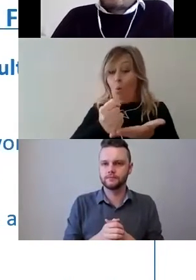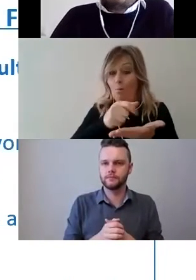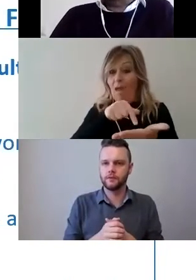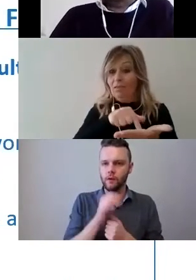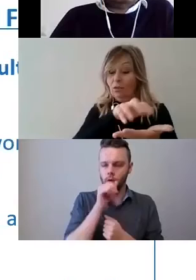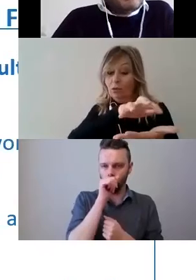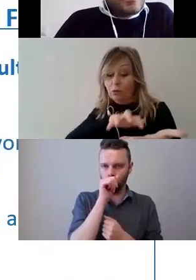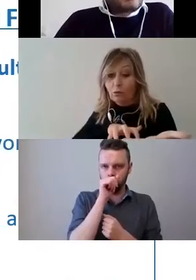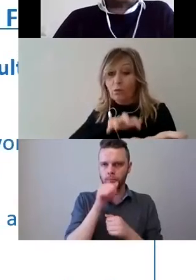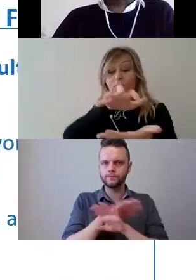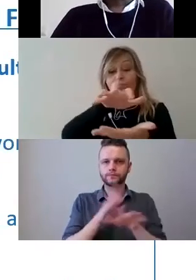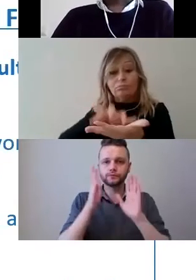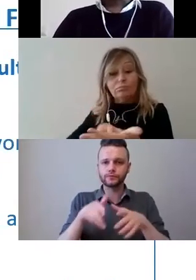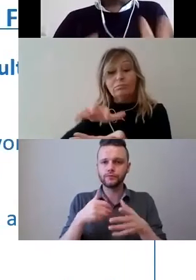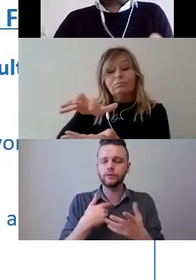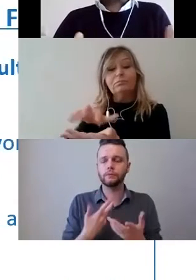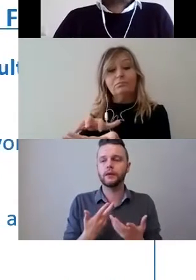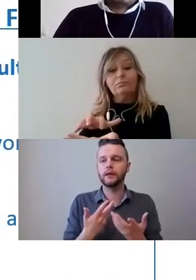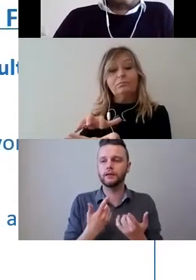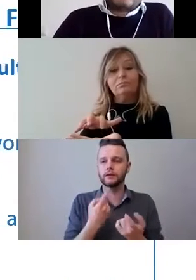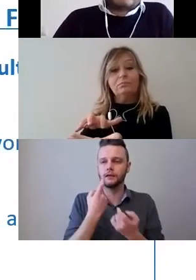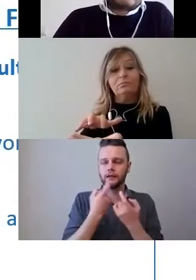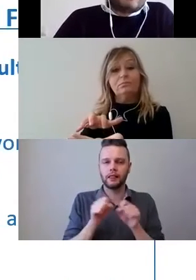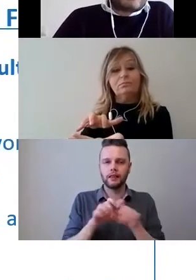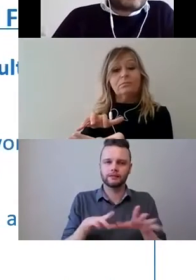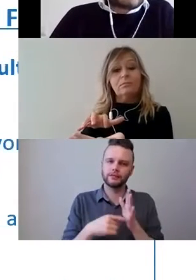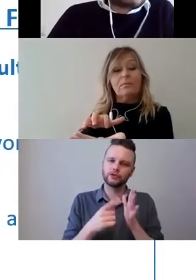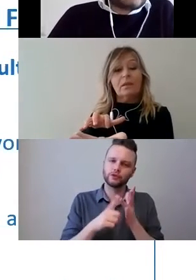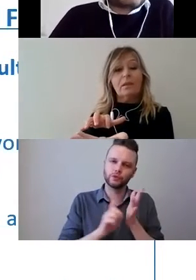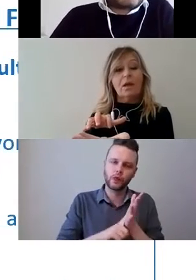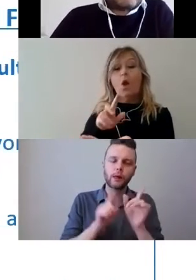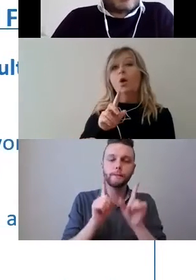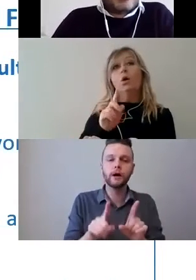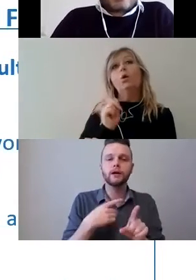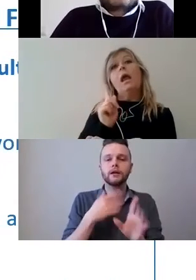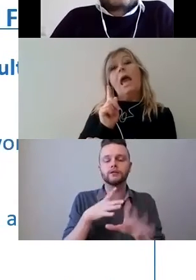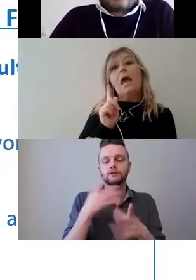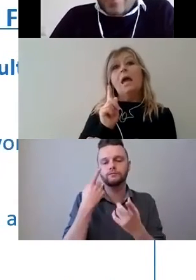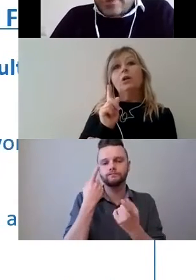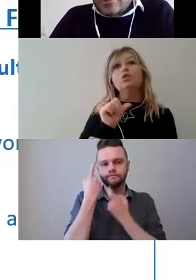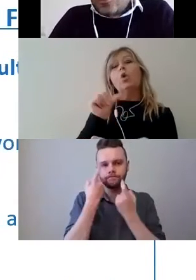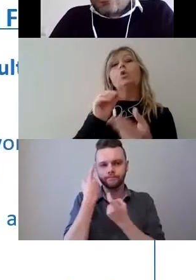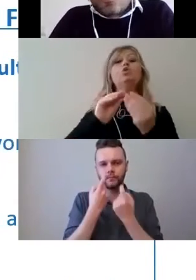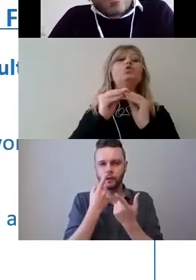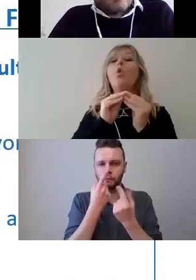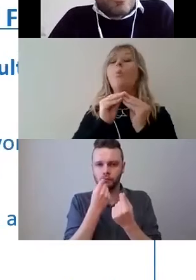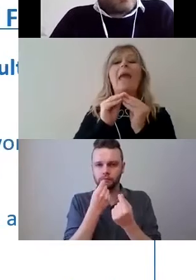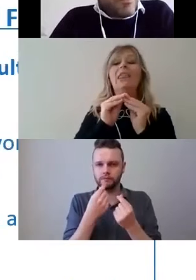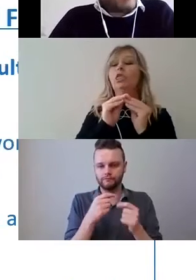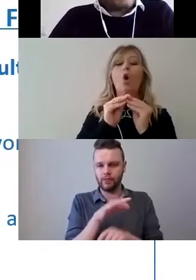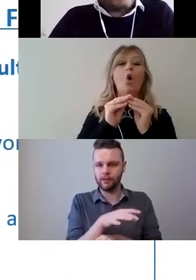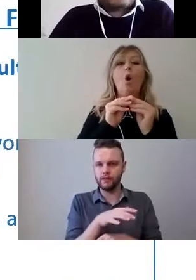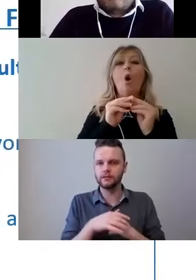doesn't have to be considered as a bureaucratic tool, but has to be considered as an operating tool, well, all